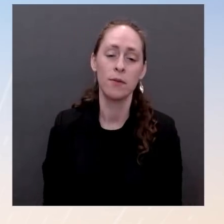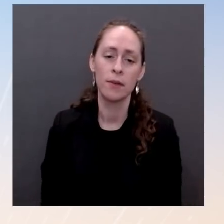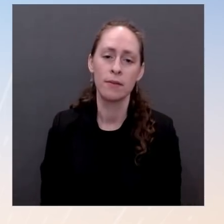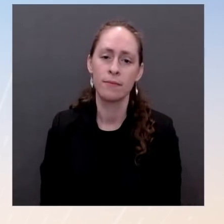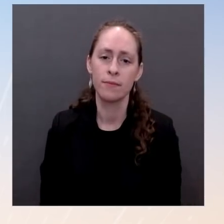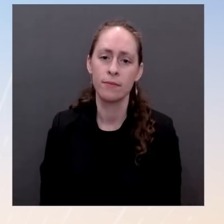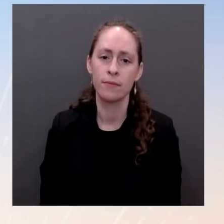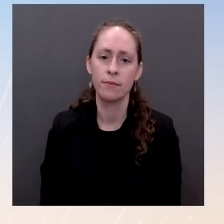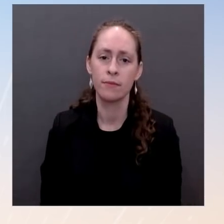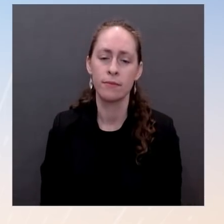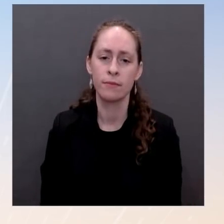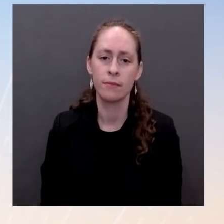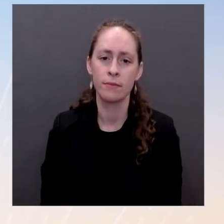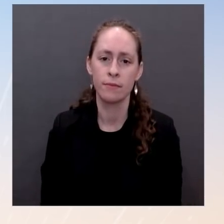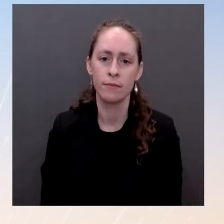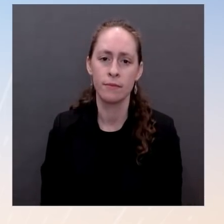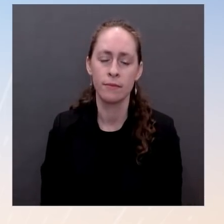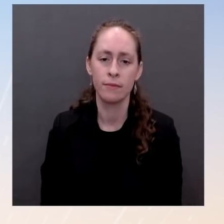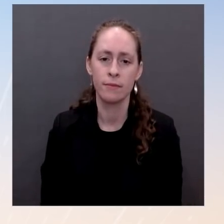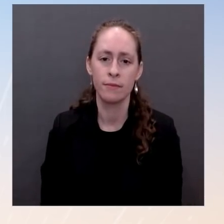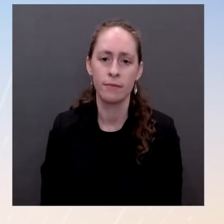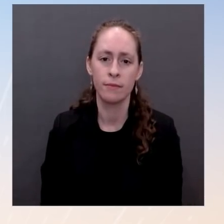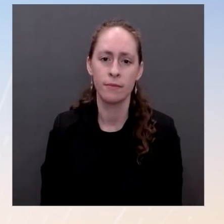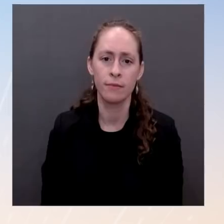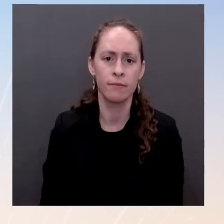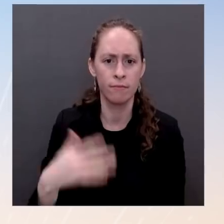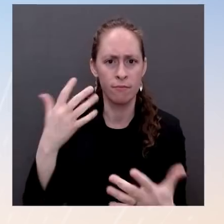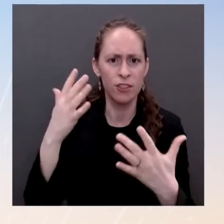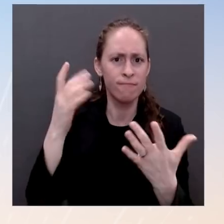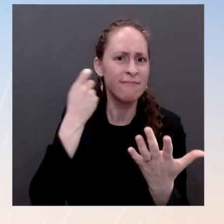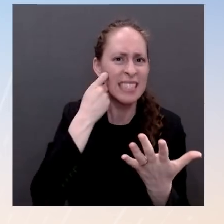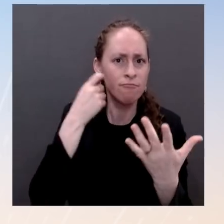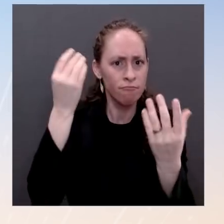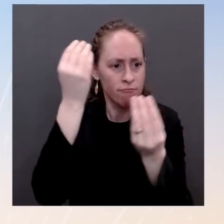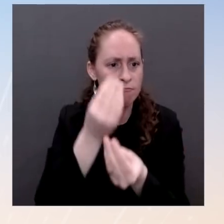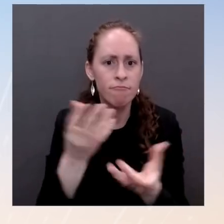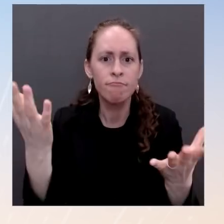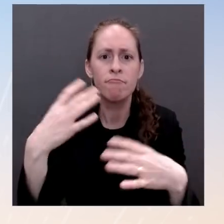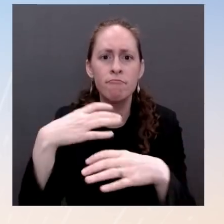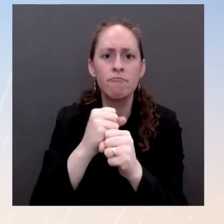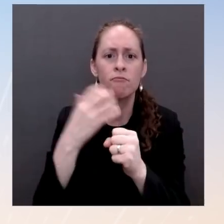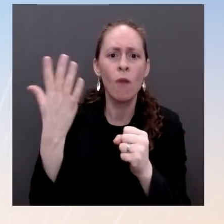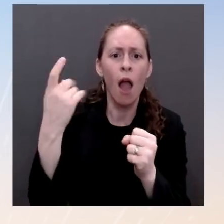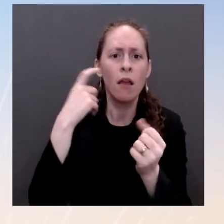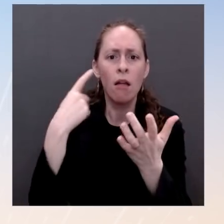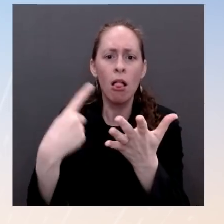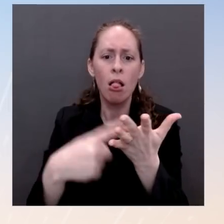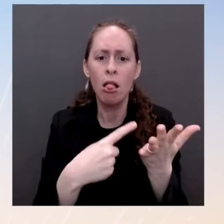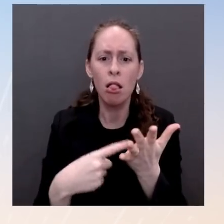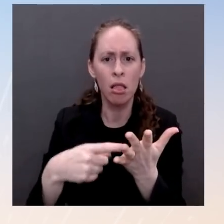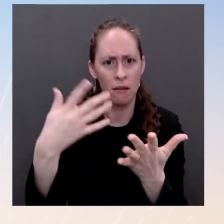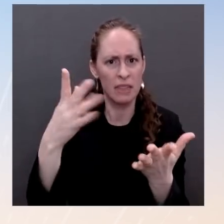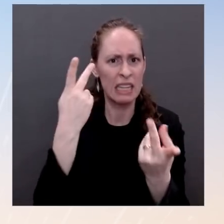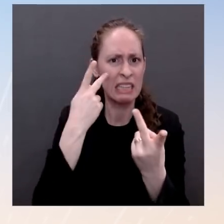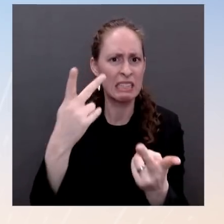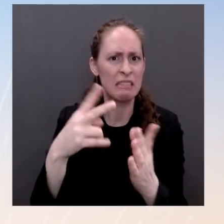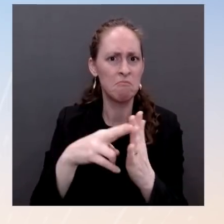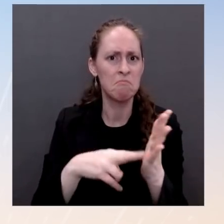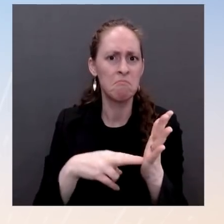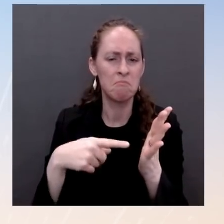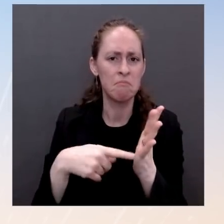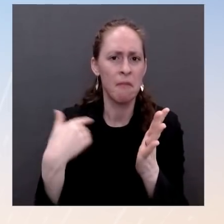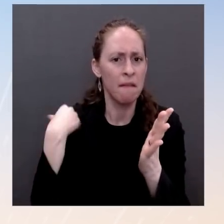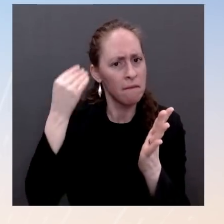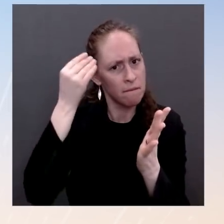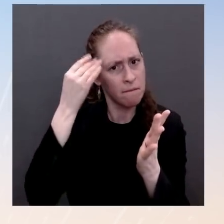And what he means by ongoing diplomacy is that it will continue at the pace an urgency that you have seen from him over the